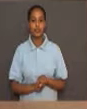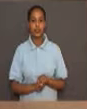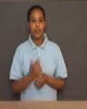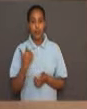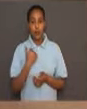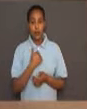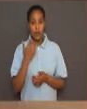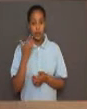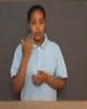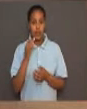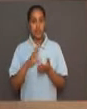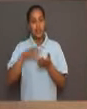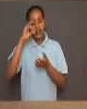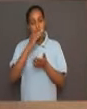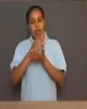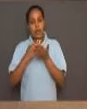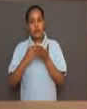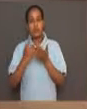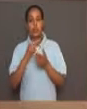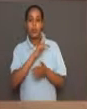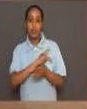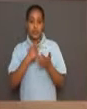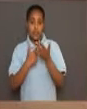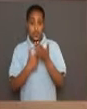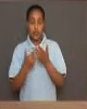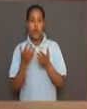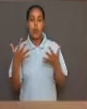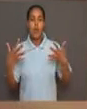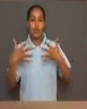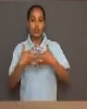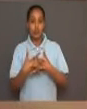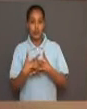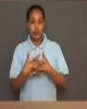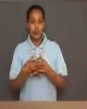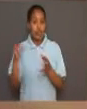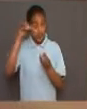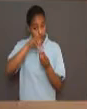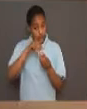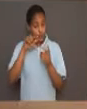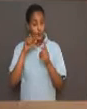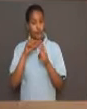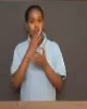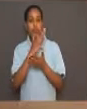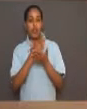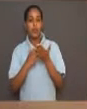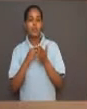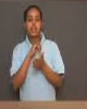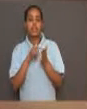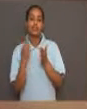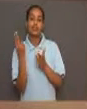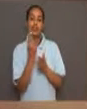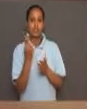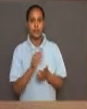We will learn about some of the properties of this compound, in addition to some of its uses.